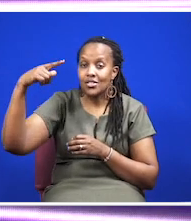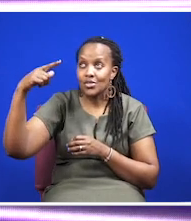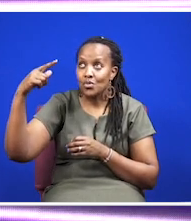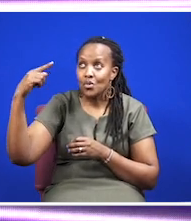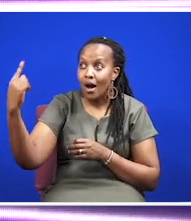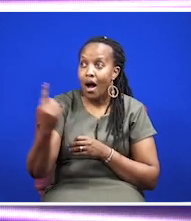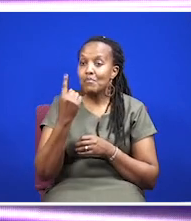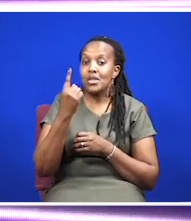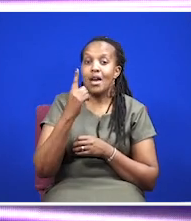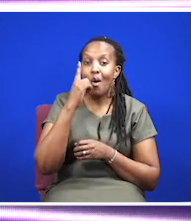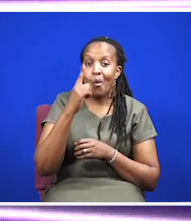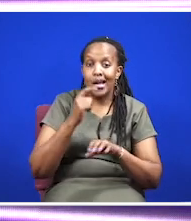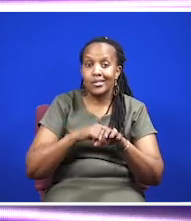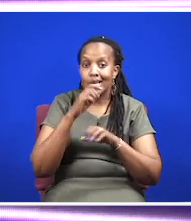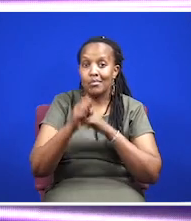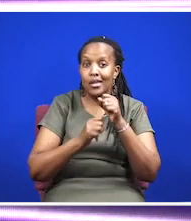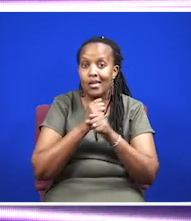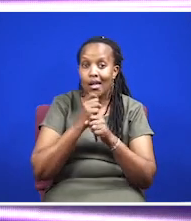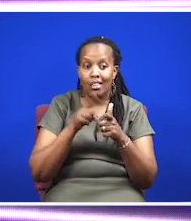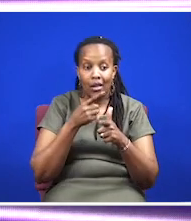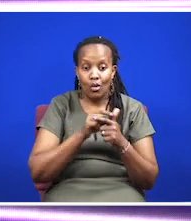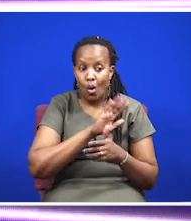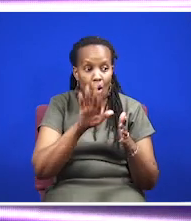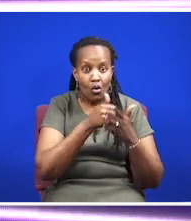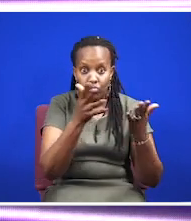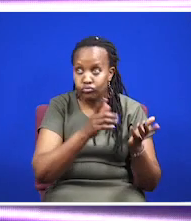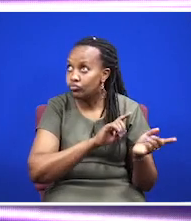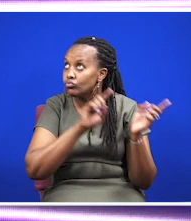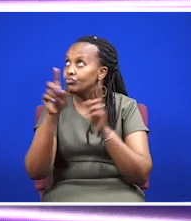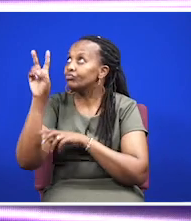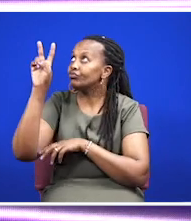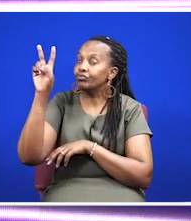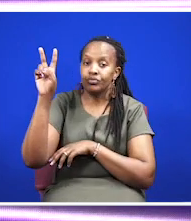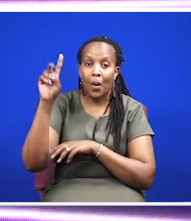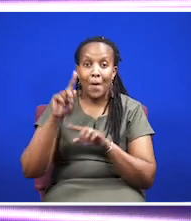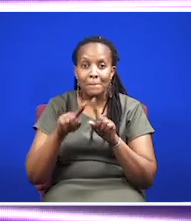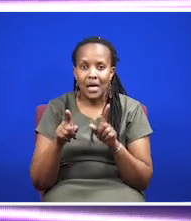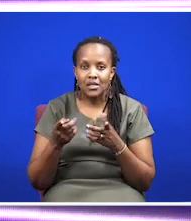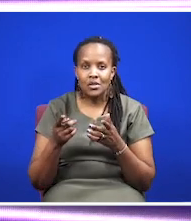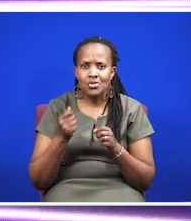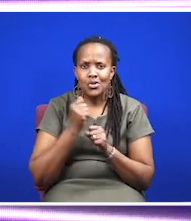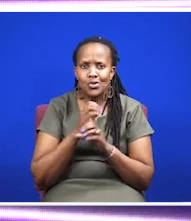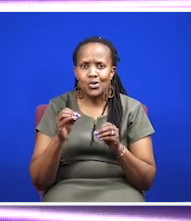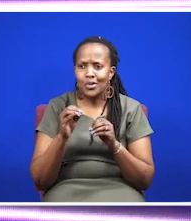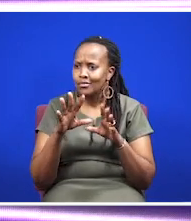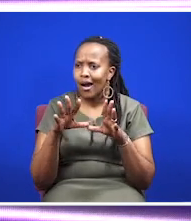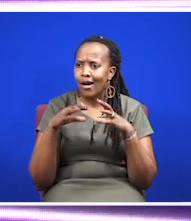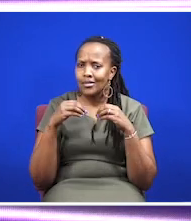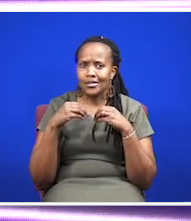them. But we take them for granted because we can see them almost any night when the sky is